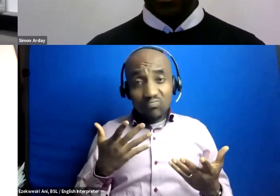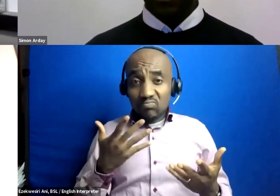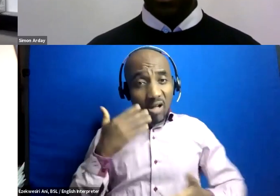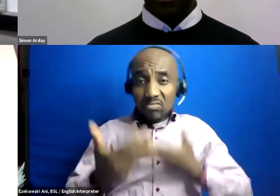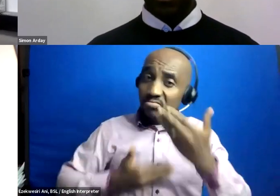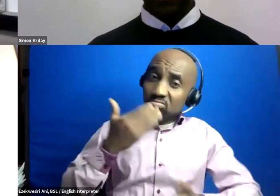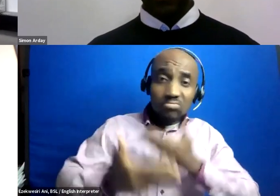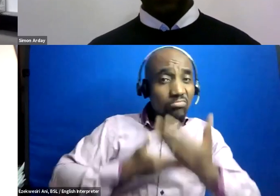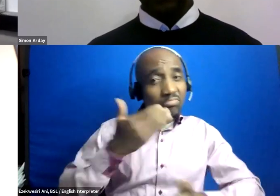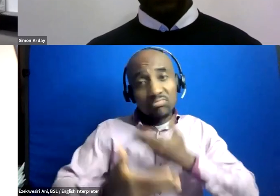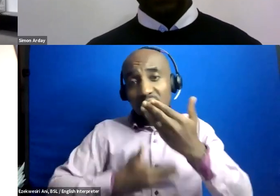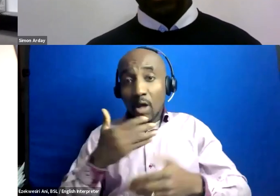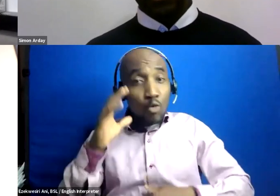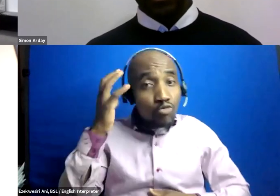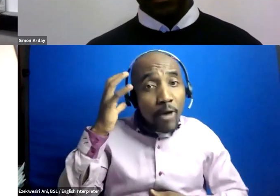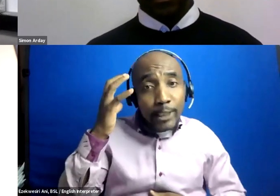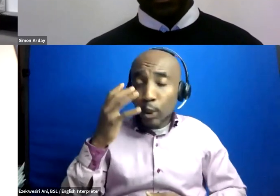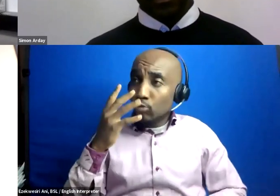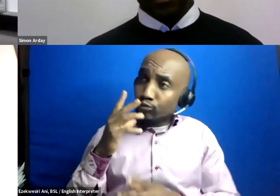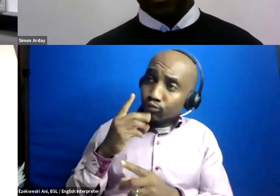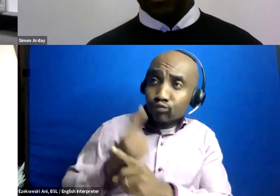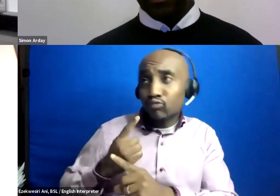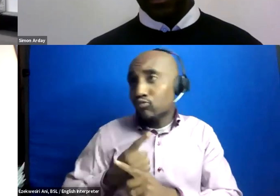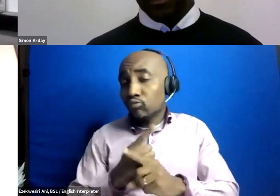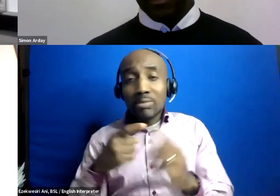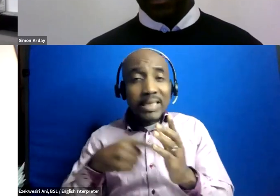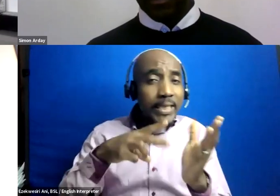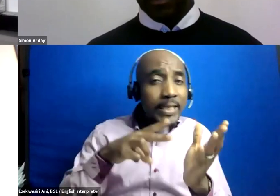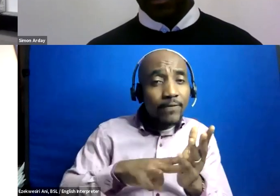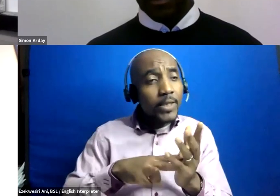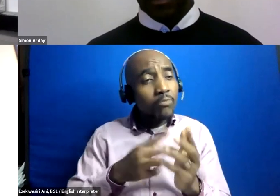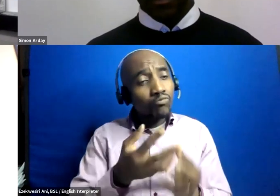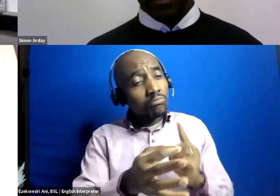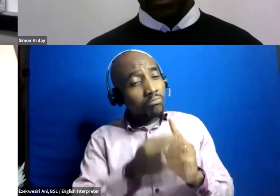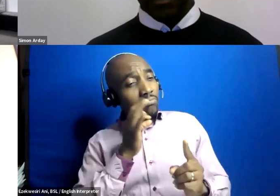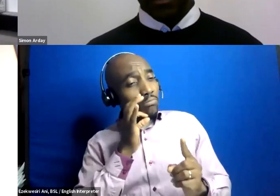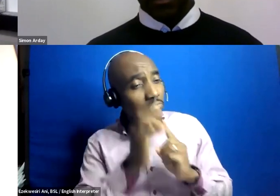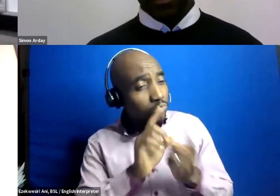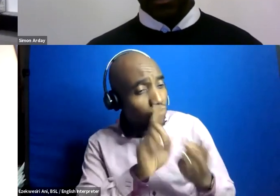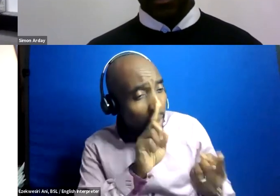and talk about it on the radio and television, and know that